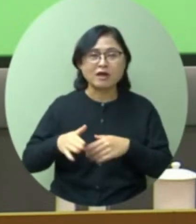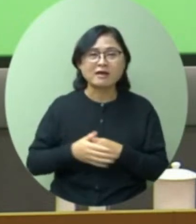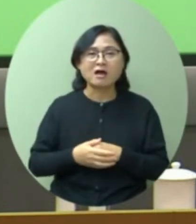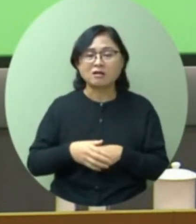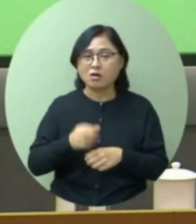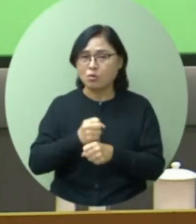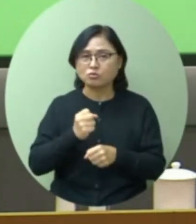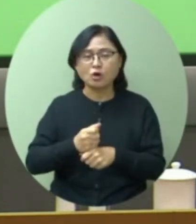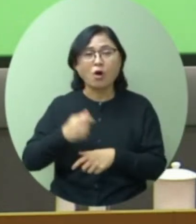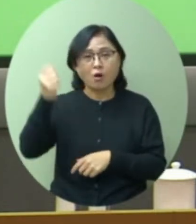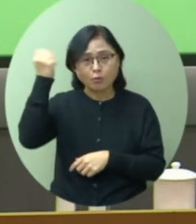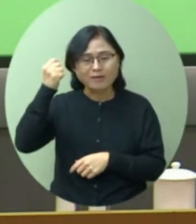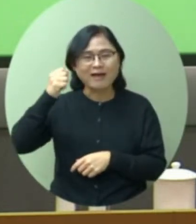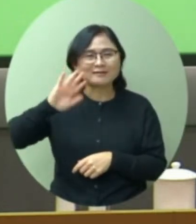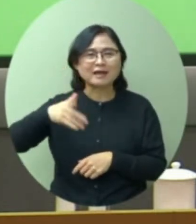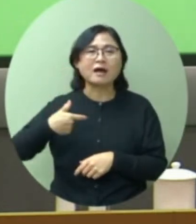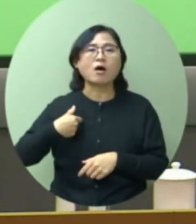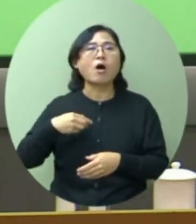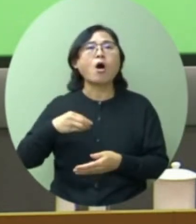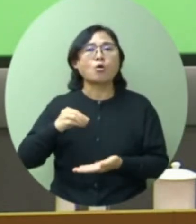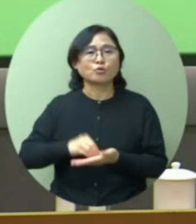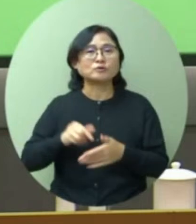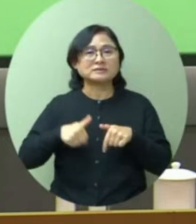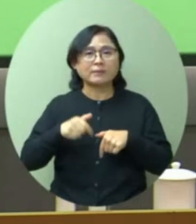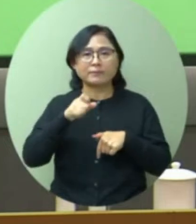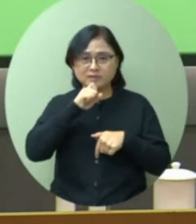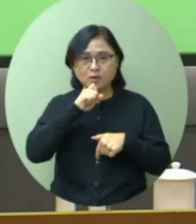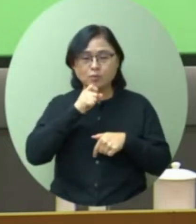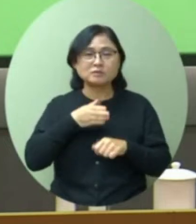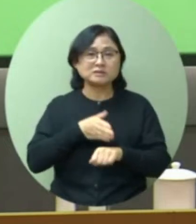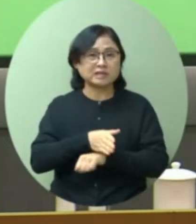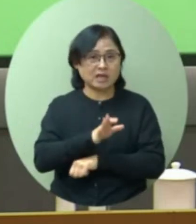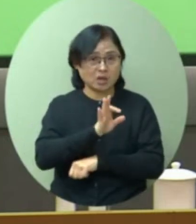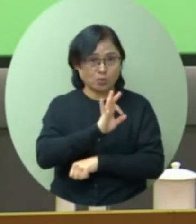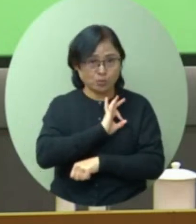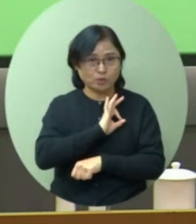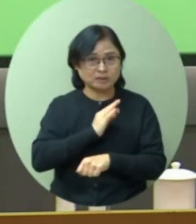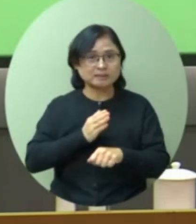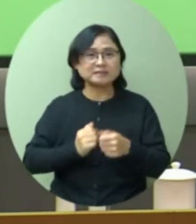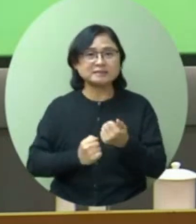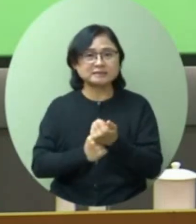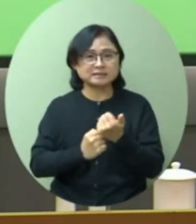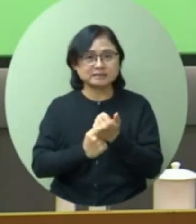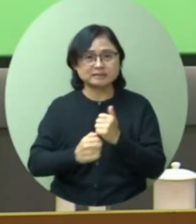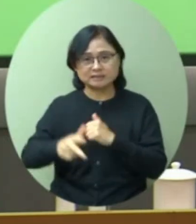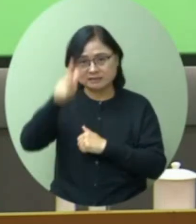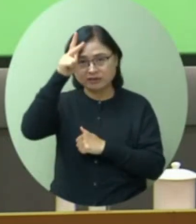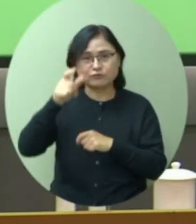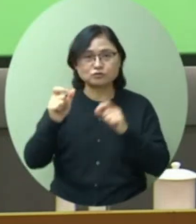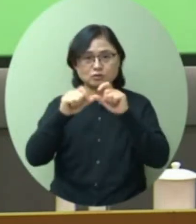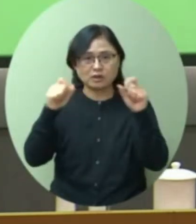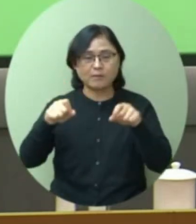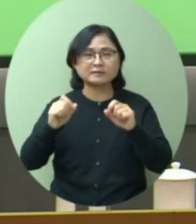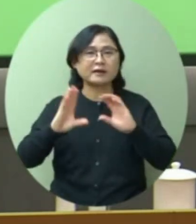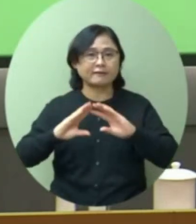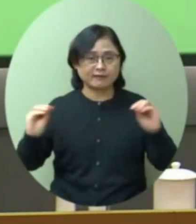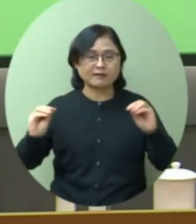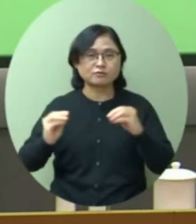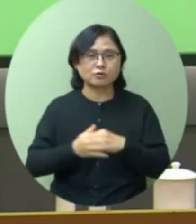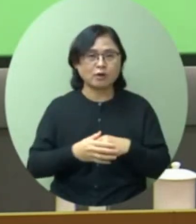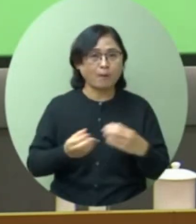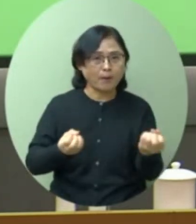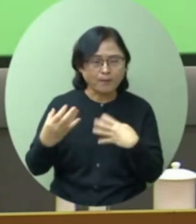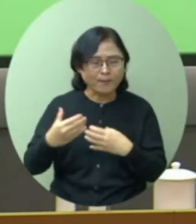support that we should solve the problem. So I need collective wisdom. I think during our consultation, during